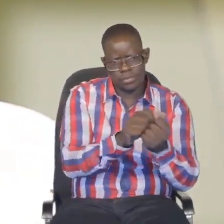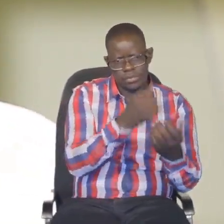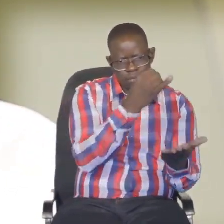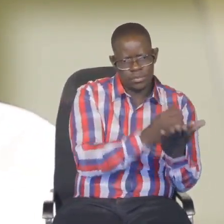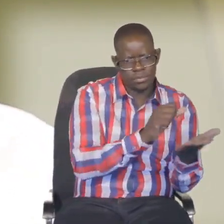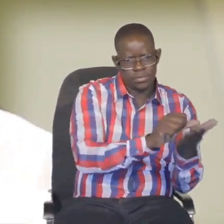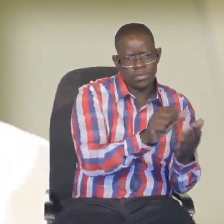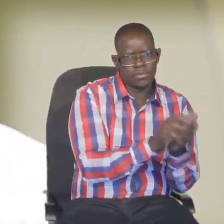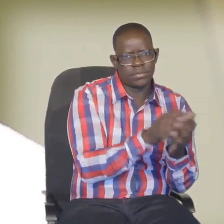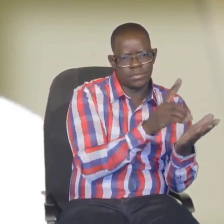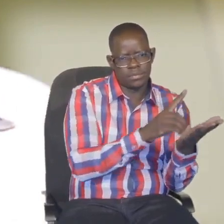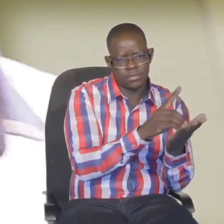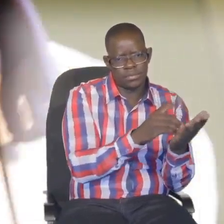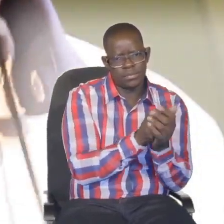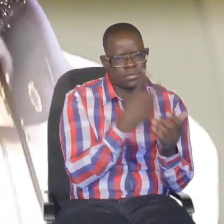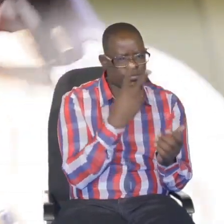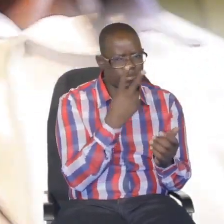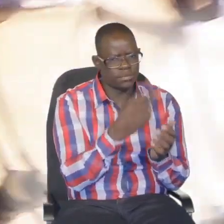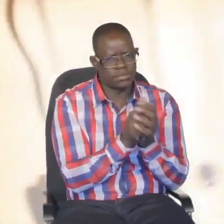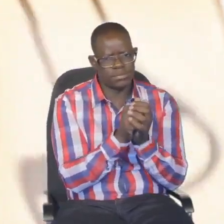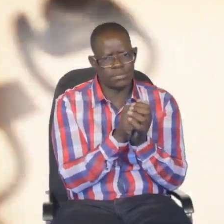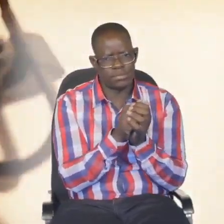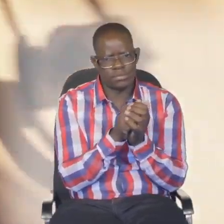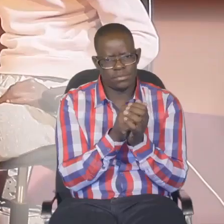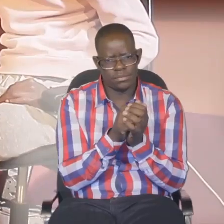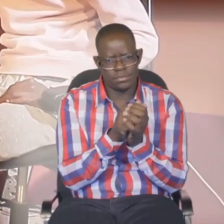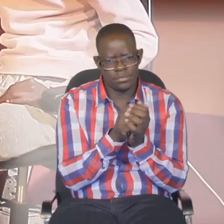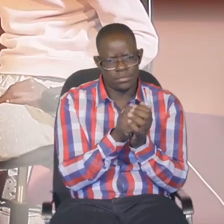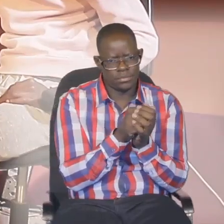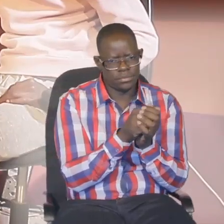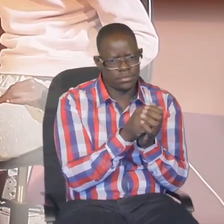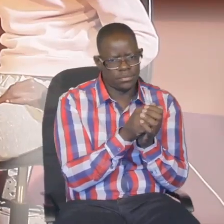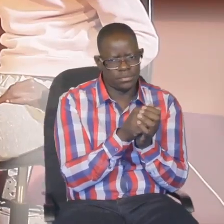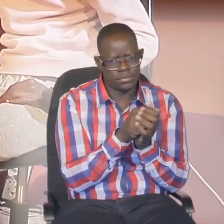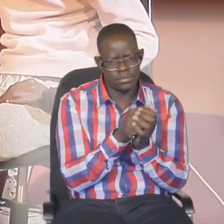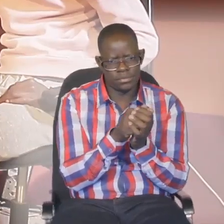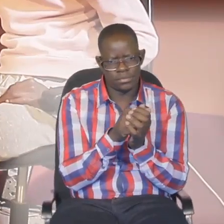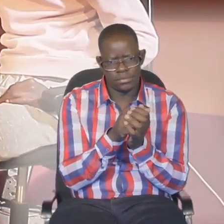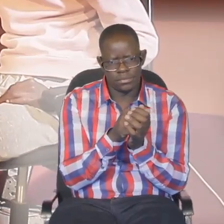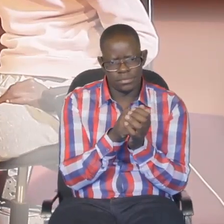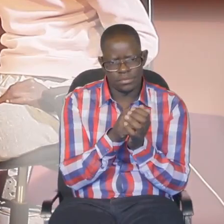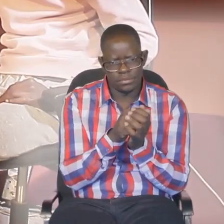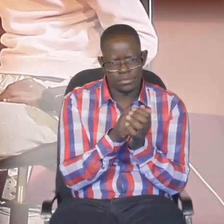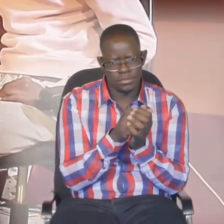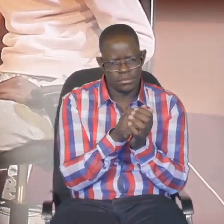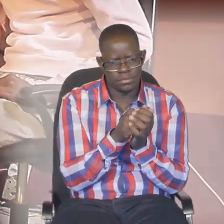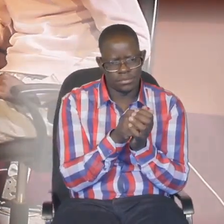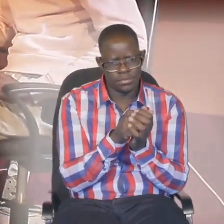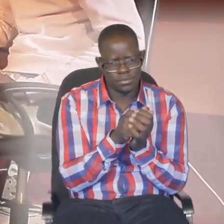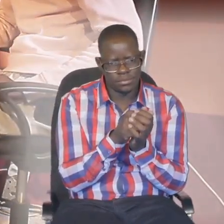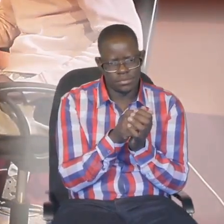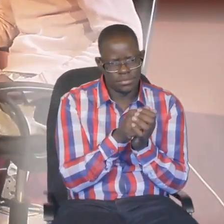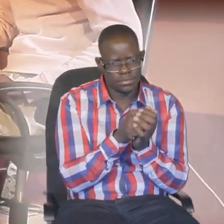suppliers from the documents. Let me see. Let me take a seat. Okay, we can quickly do a summary of the transaction. Let me